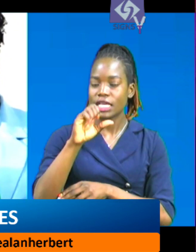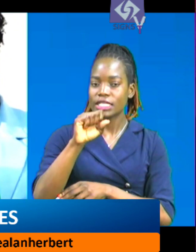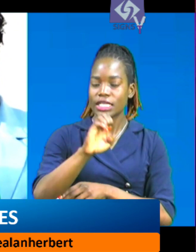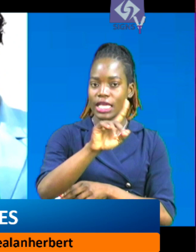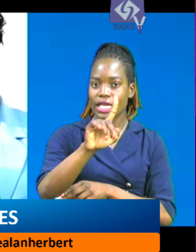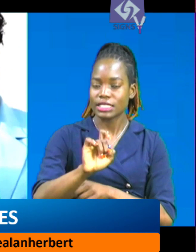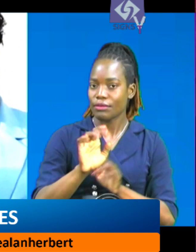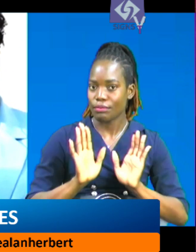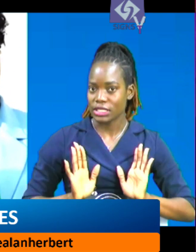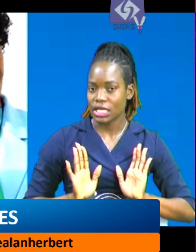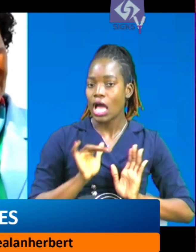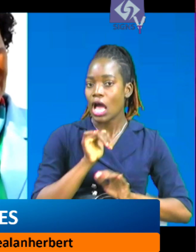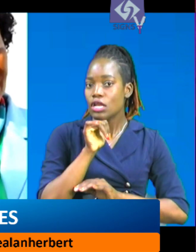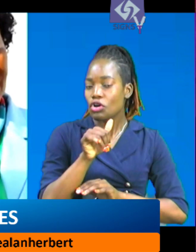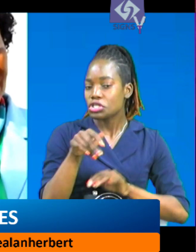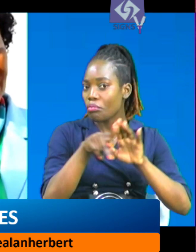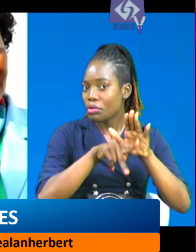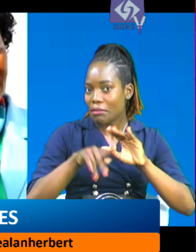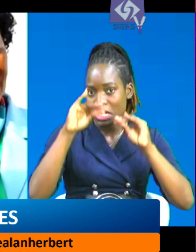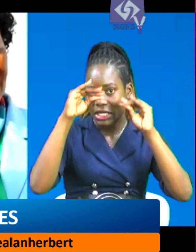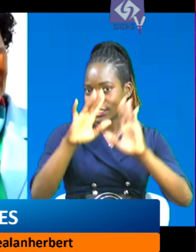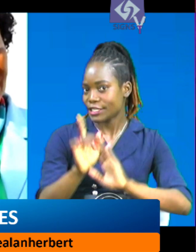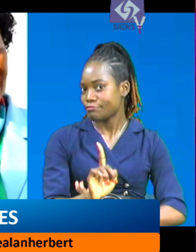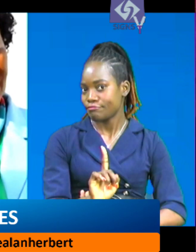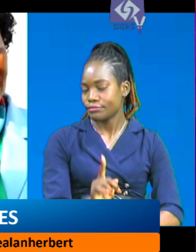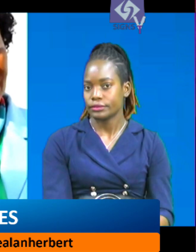KCSE exams and not primary.